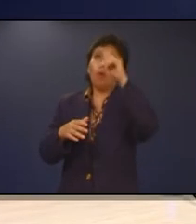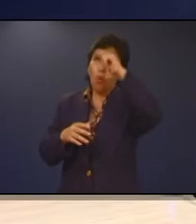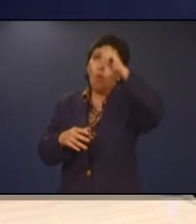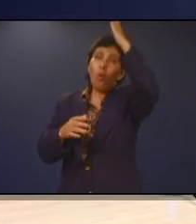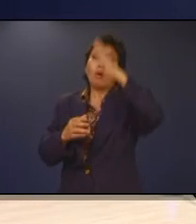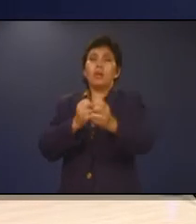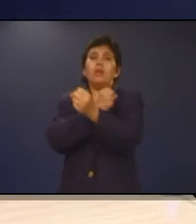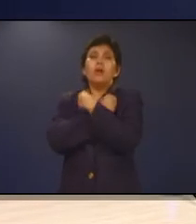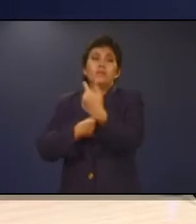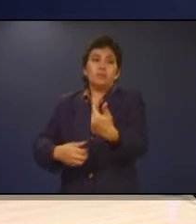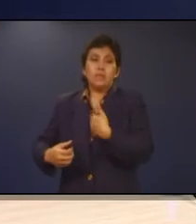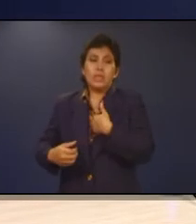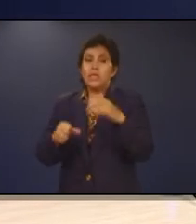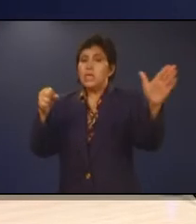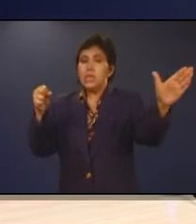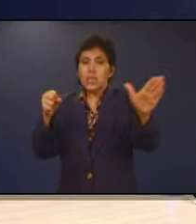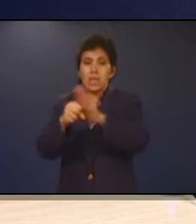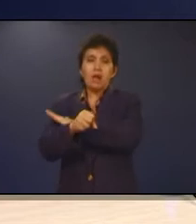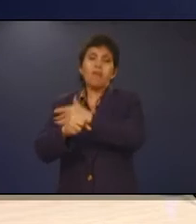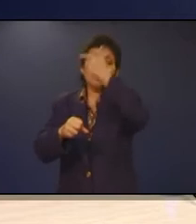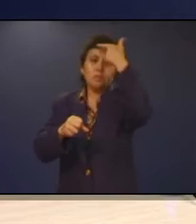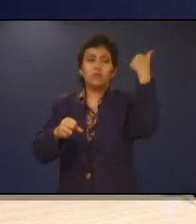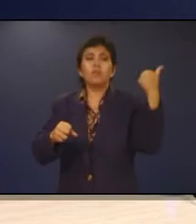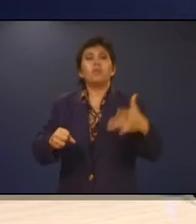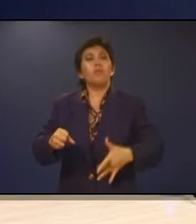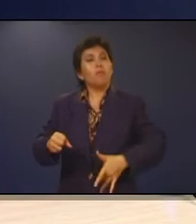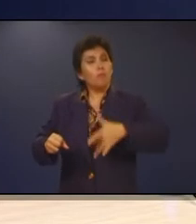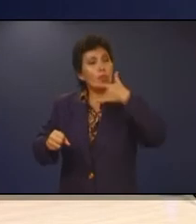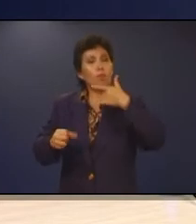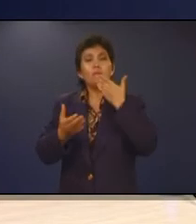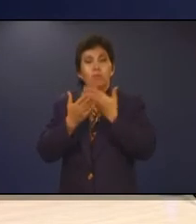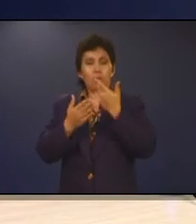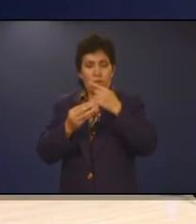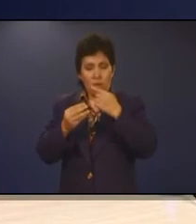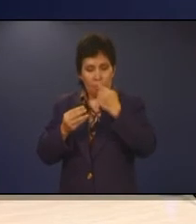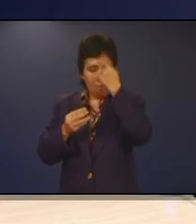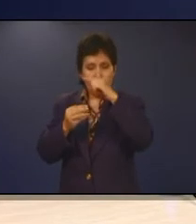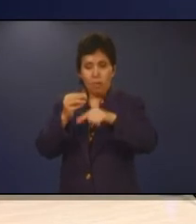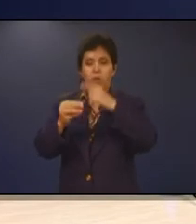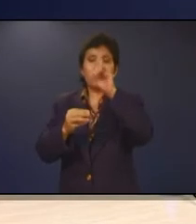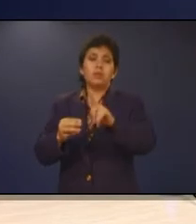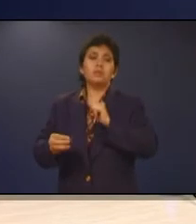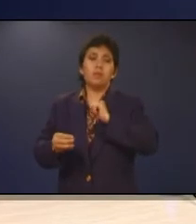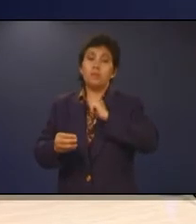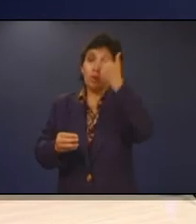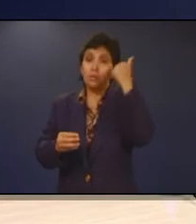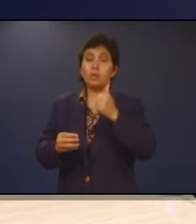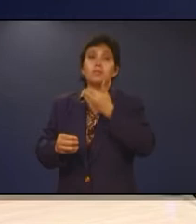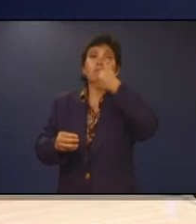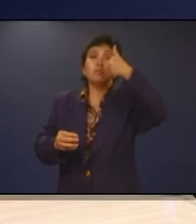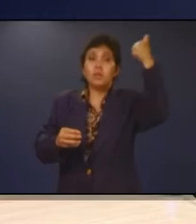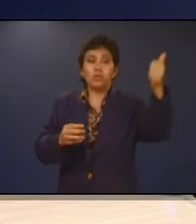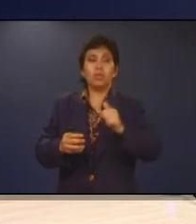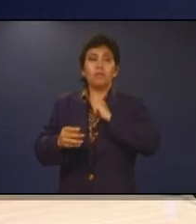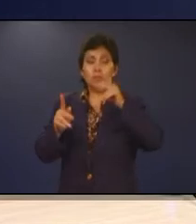God loves me. And that takes enough reason for you to feel good about yourself, or because you're a very special